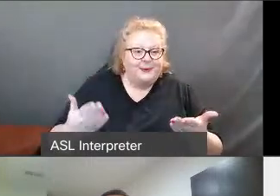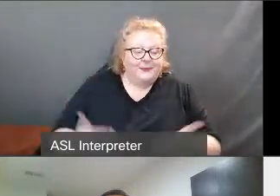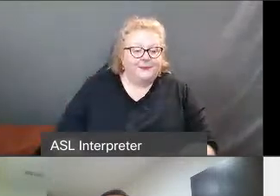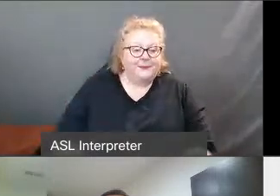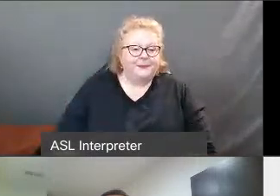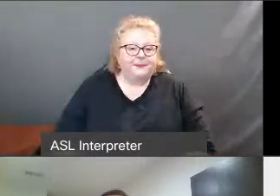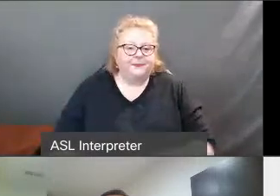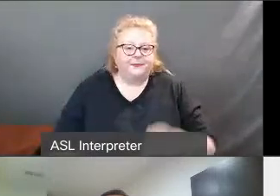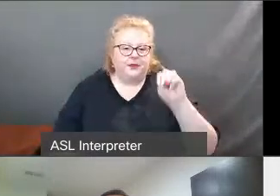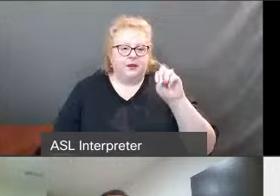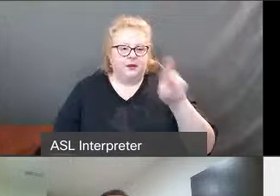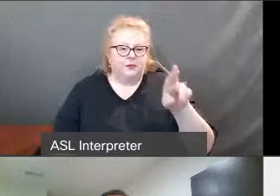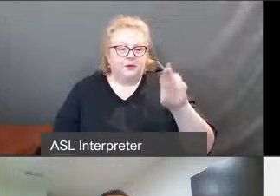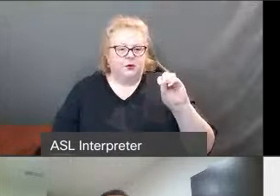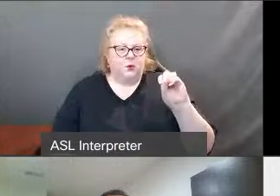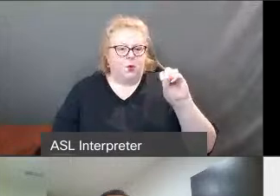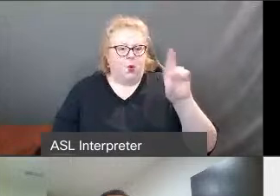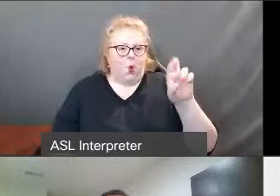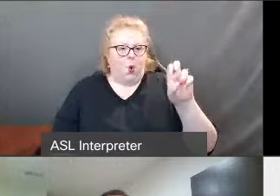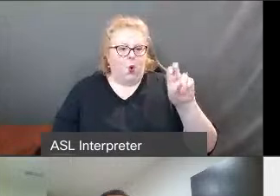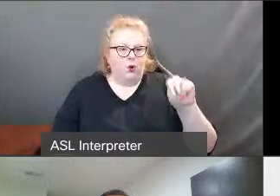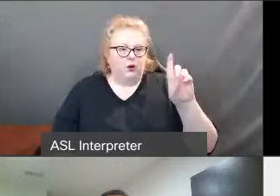Be Mr. Orndorff, Mike Orndorff.